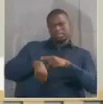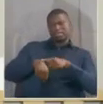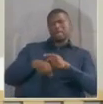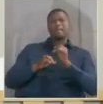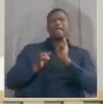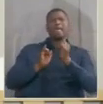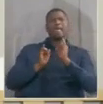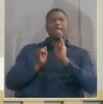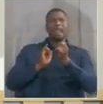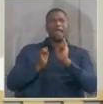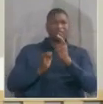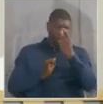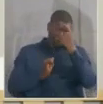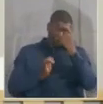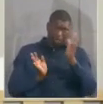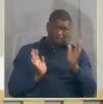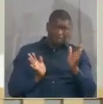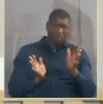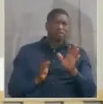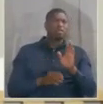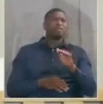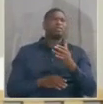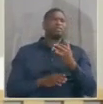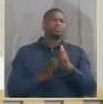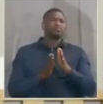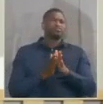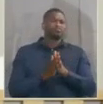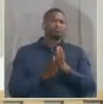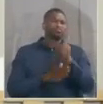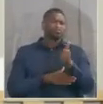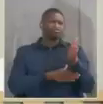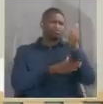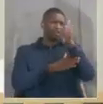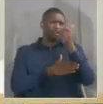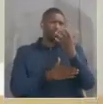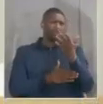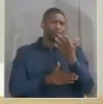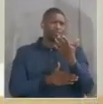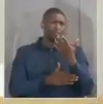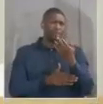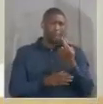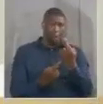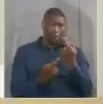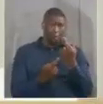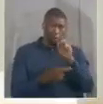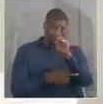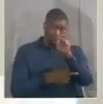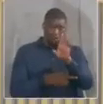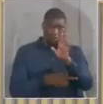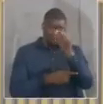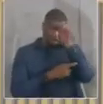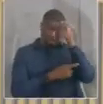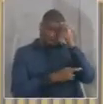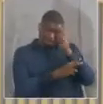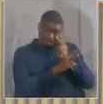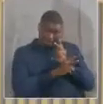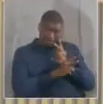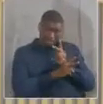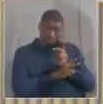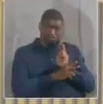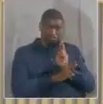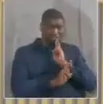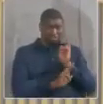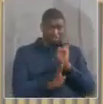o'clock. General, I trust that you will remember what the question was and respond at